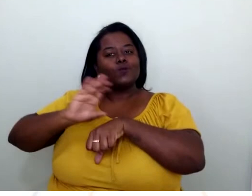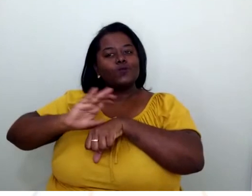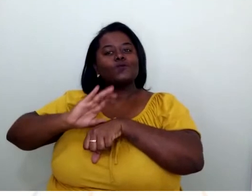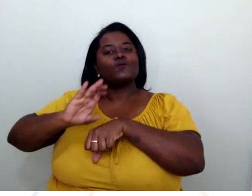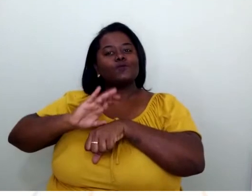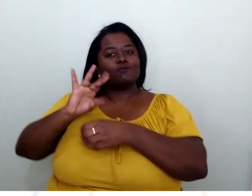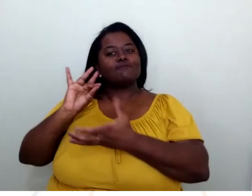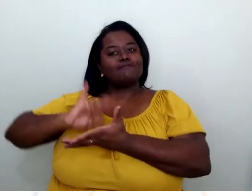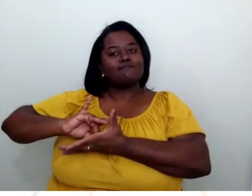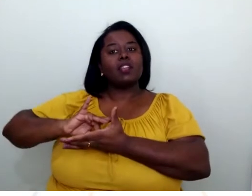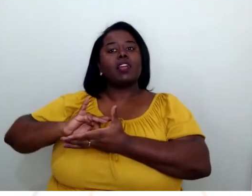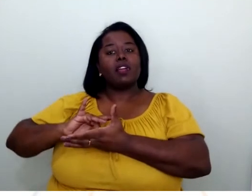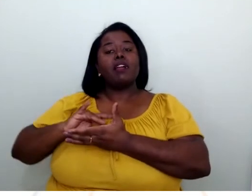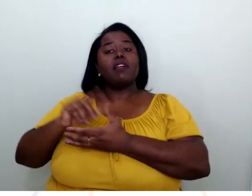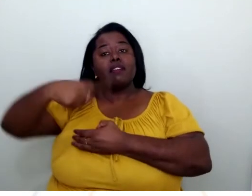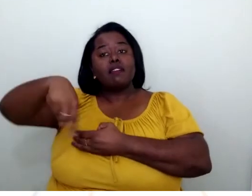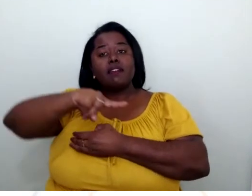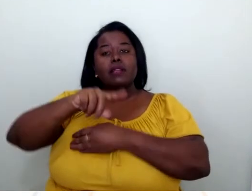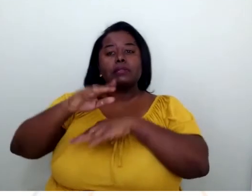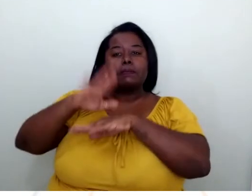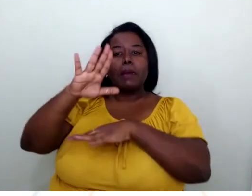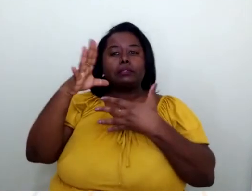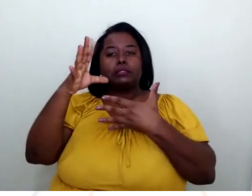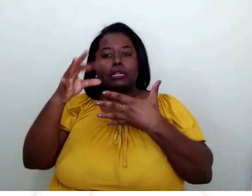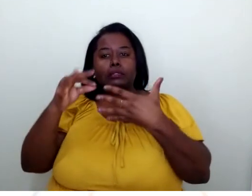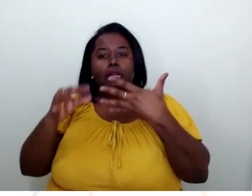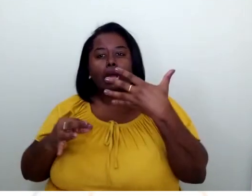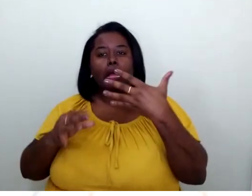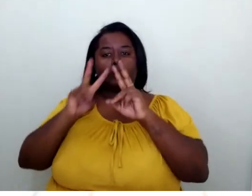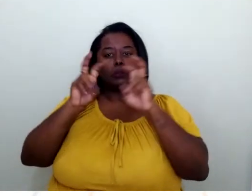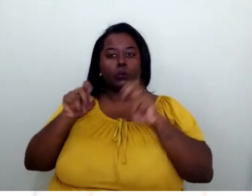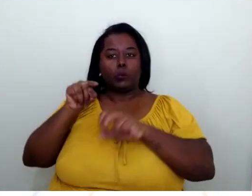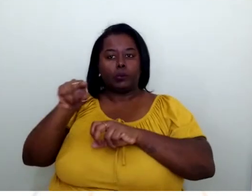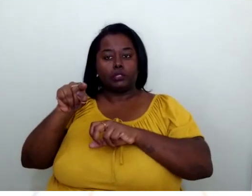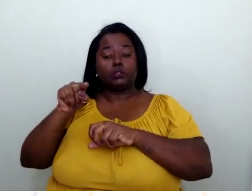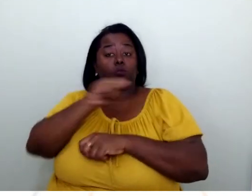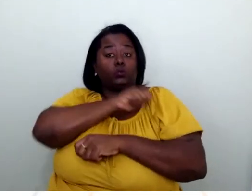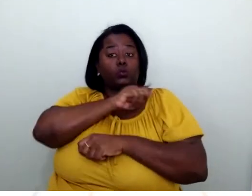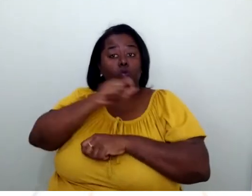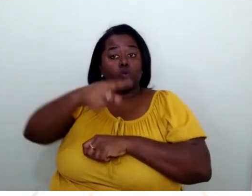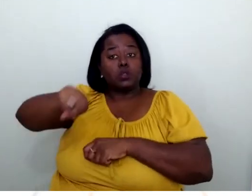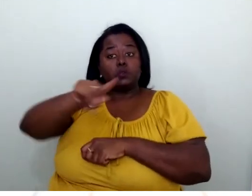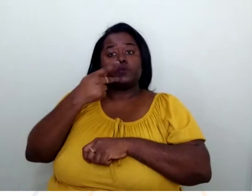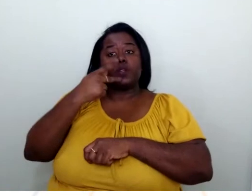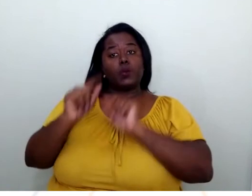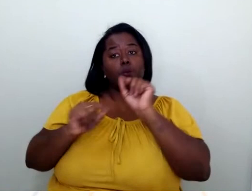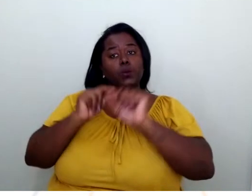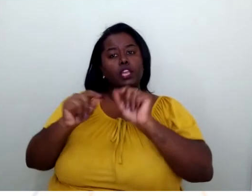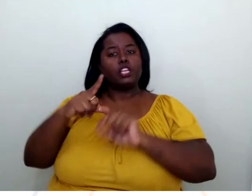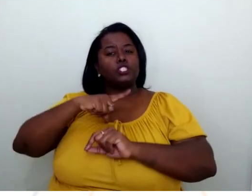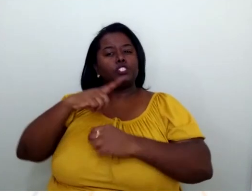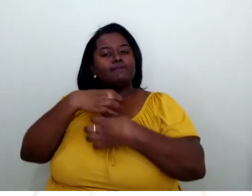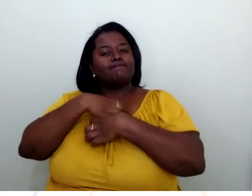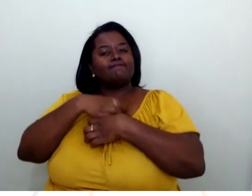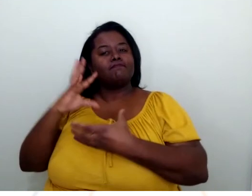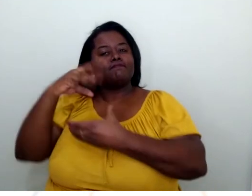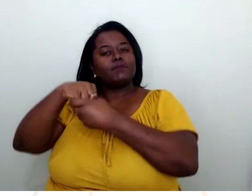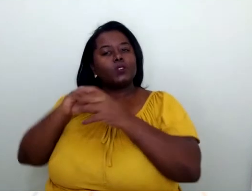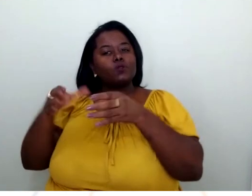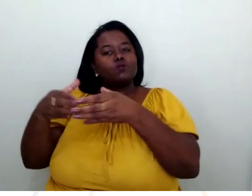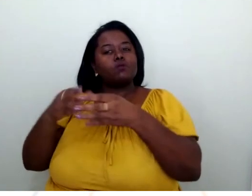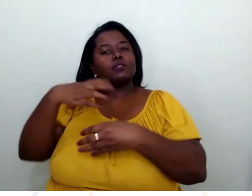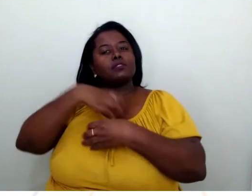teaching presence: design, facilitation, and direction. So in terms of design and organization, this is really about,